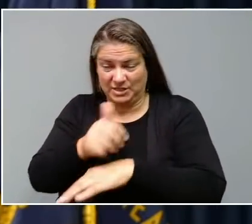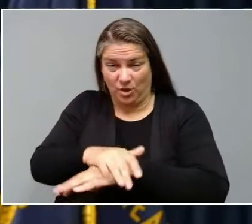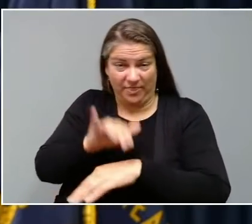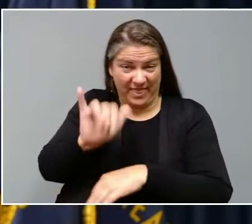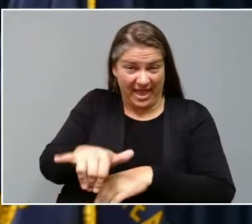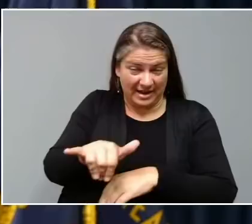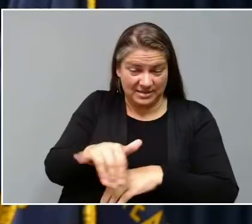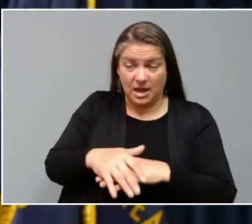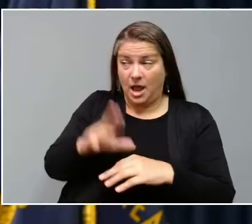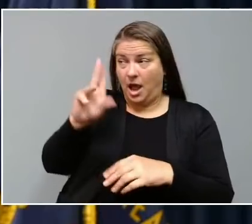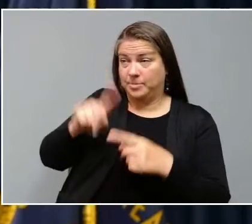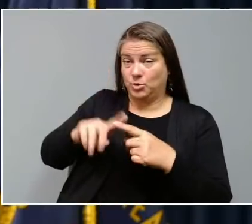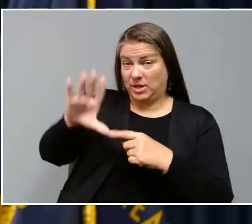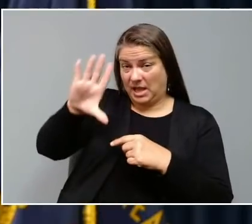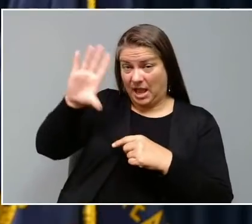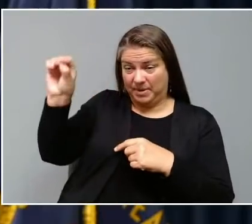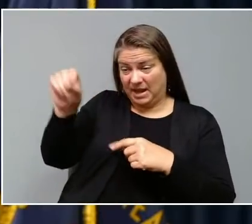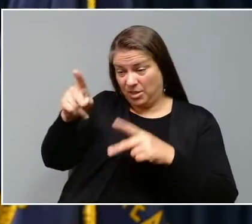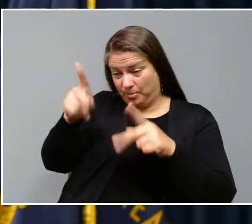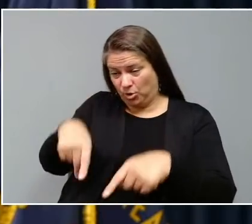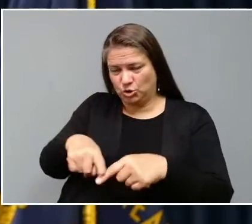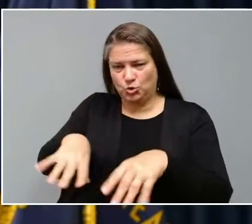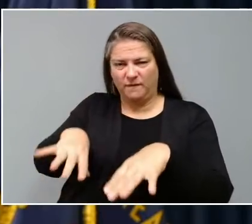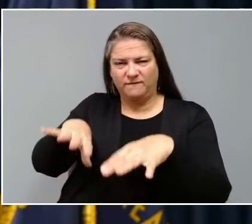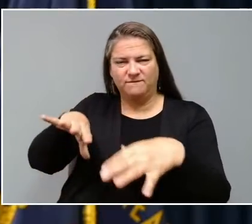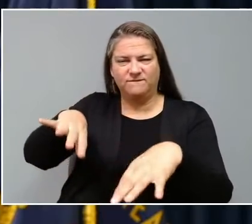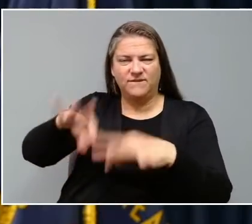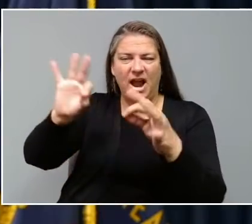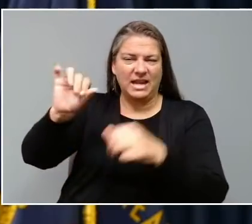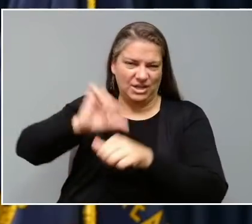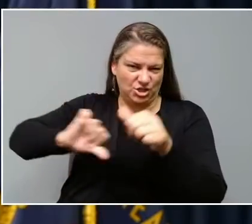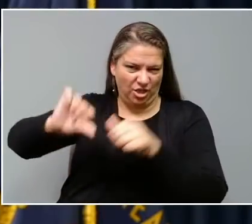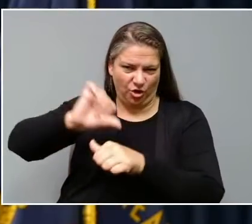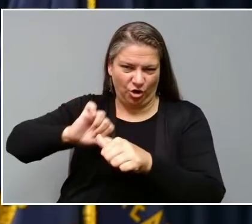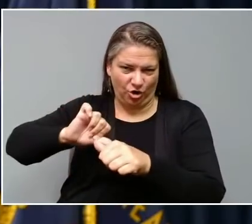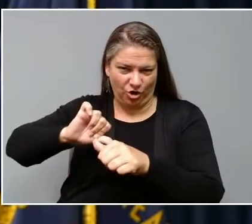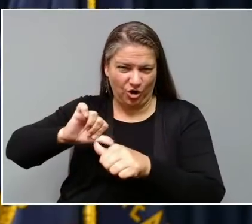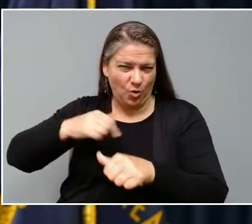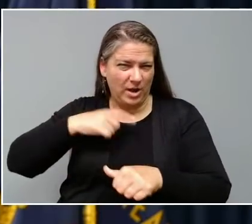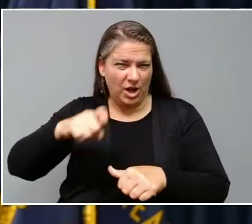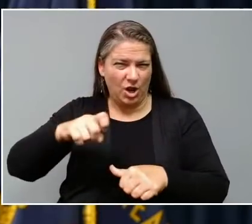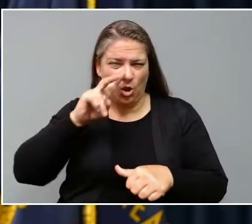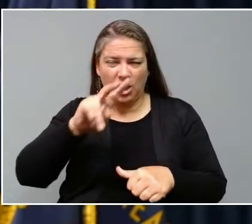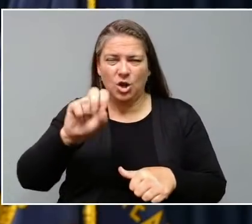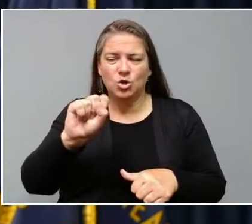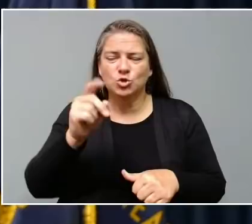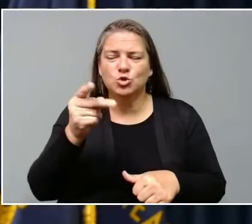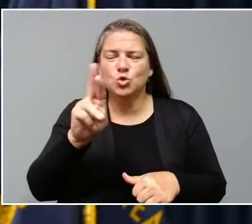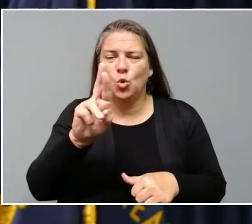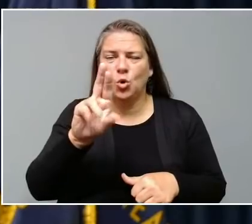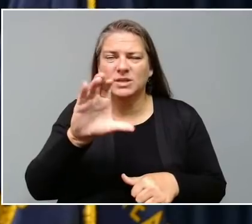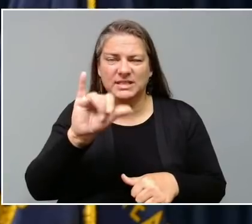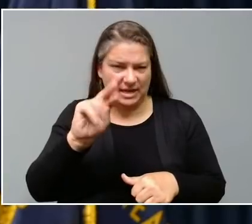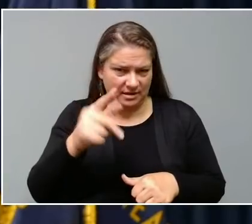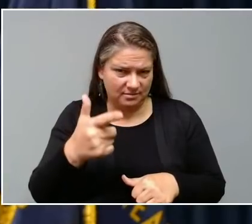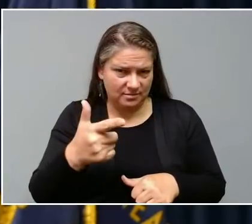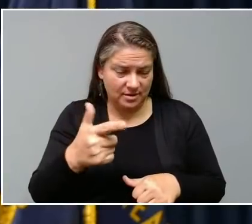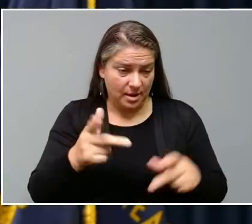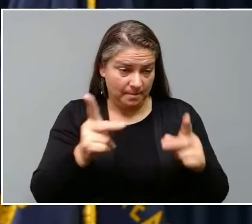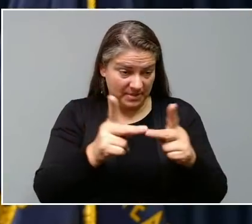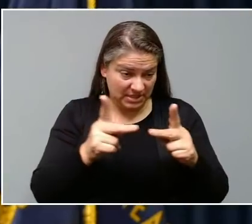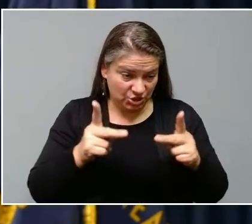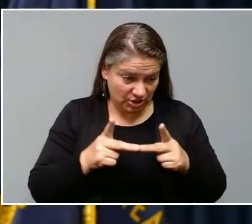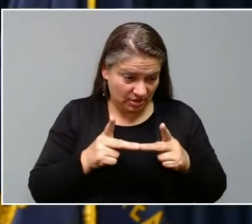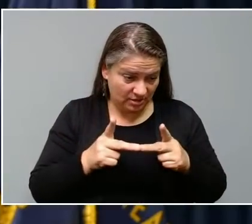company and the individual to find each other. We need to look more about sourcing positions that companies